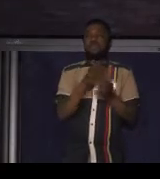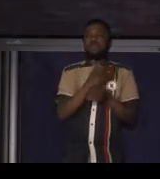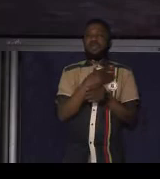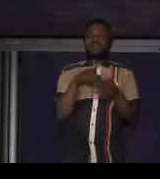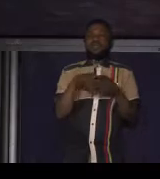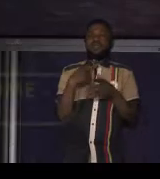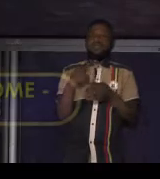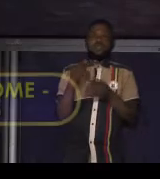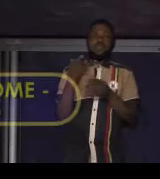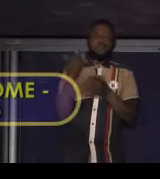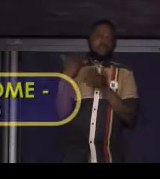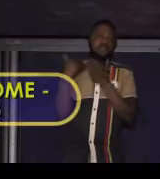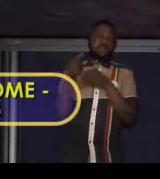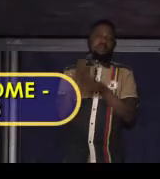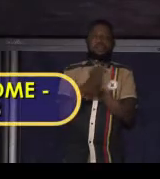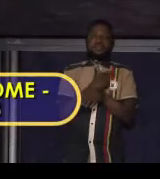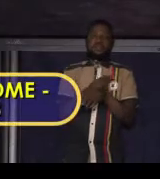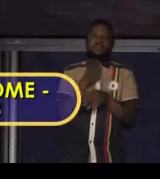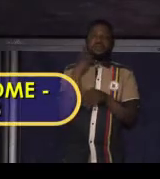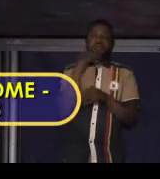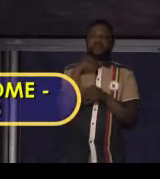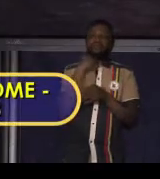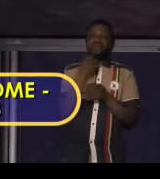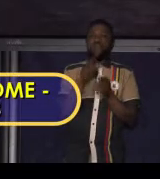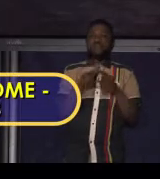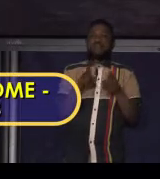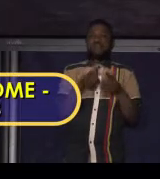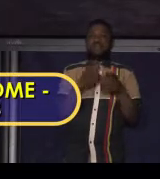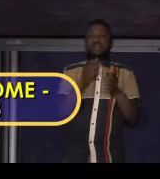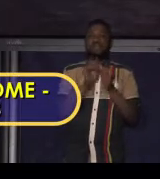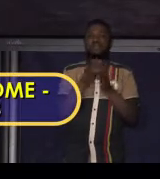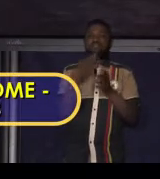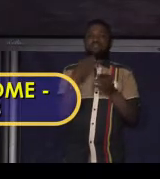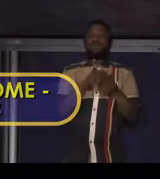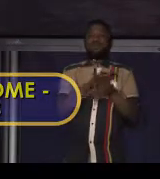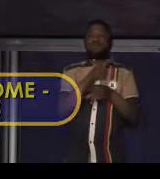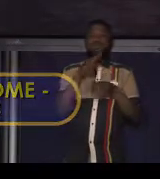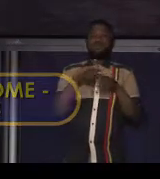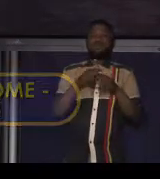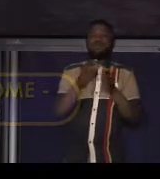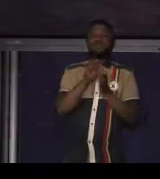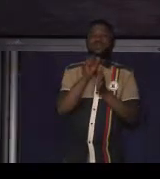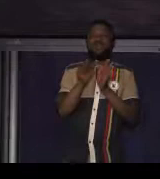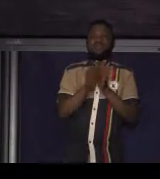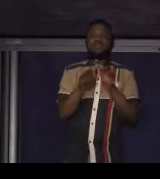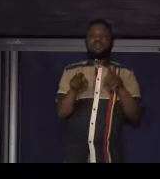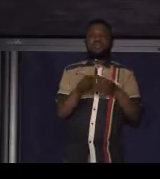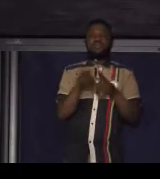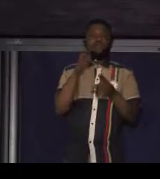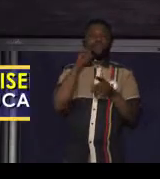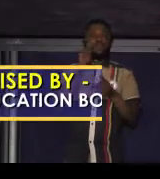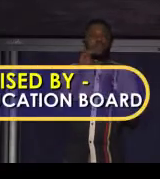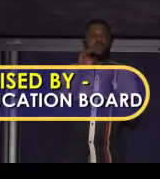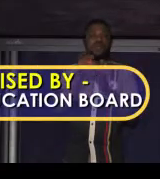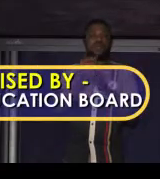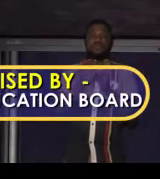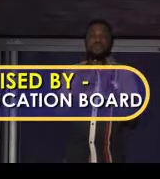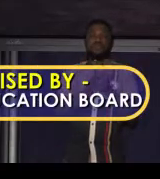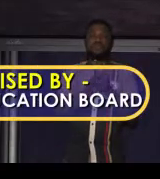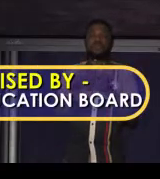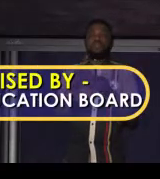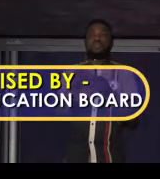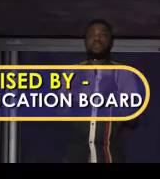identified. And in the last lesson, you were told different examples of national symbols like Nigeria